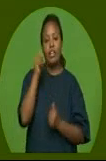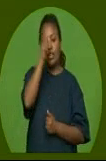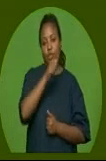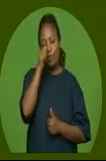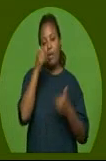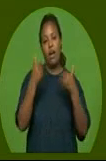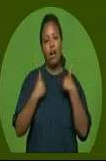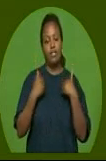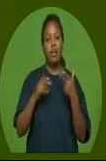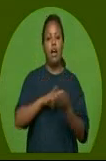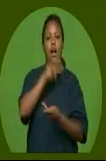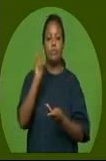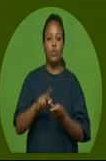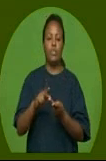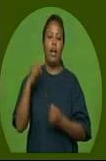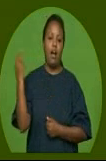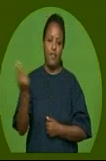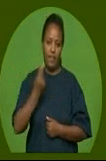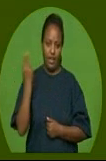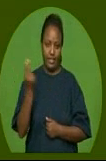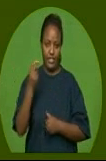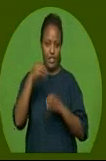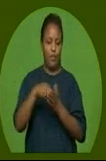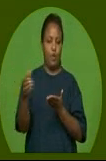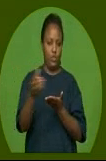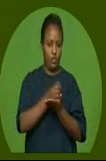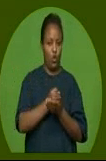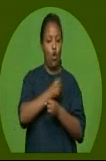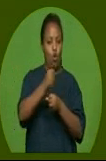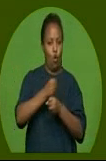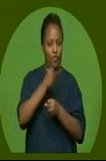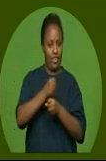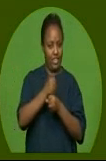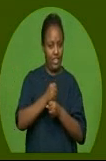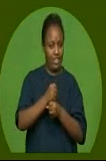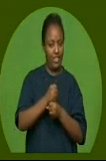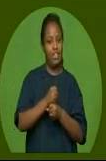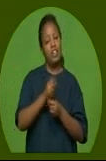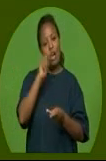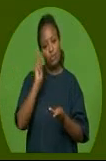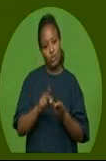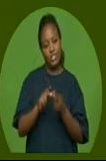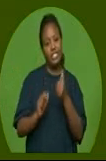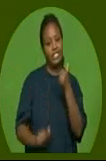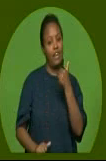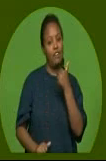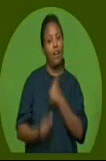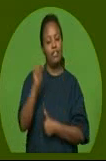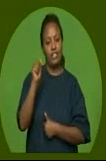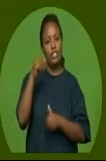other hand, Ethiopia has absolute advantage in producing coffee and an